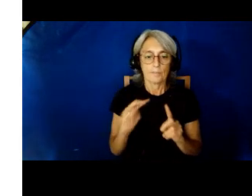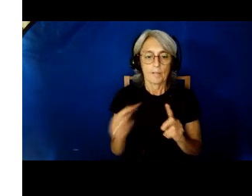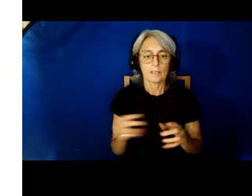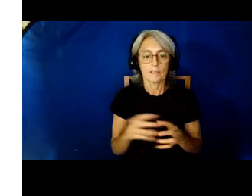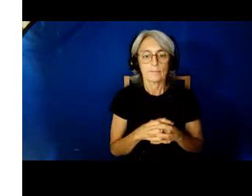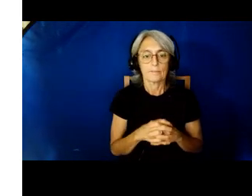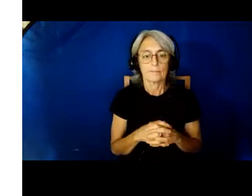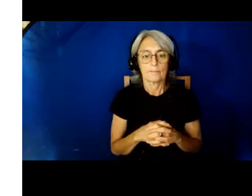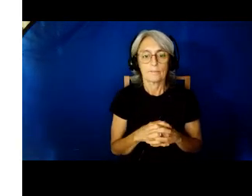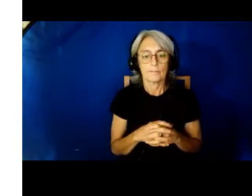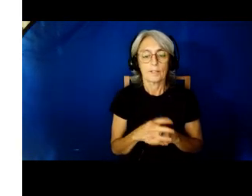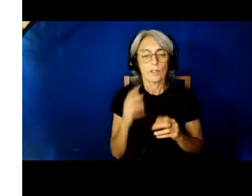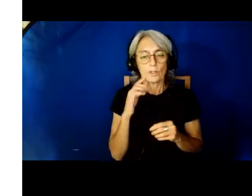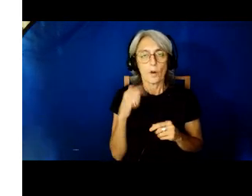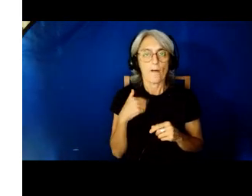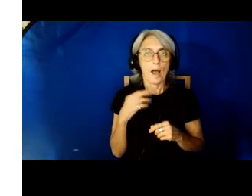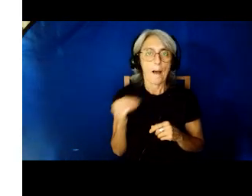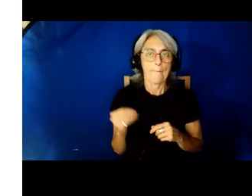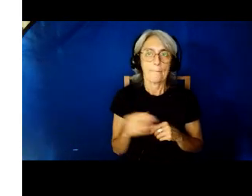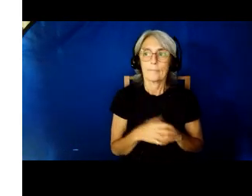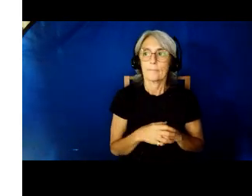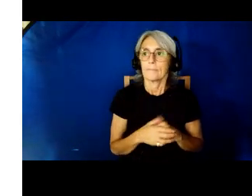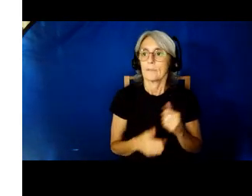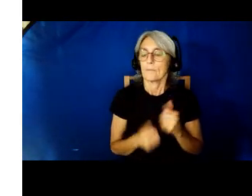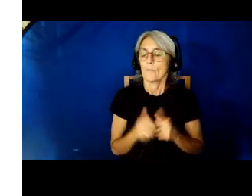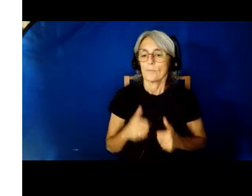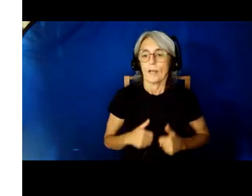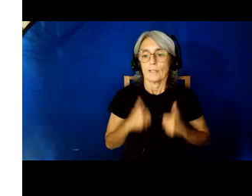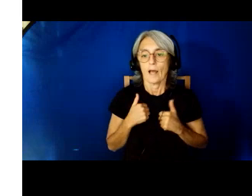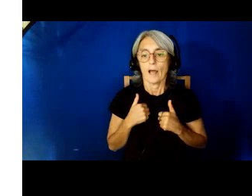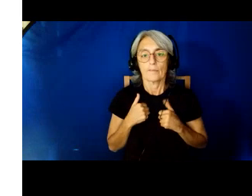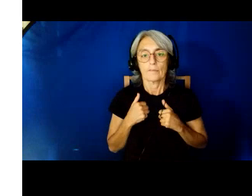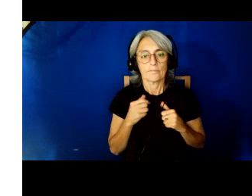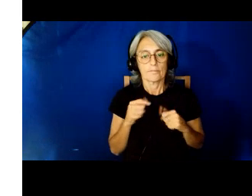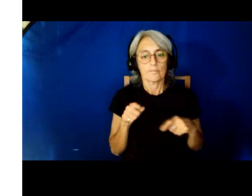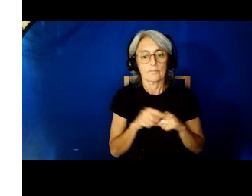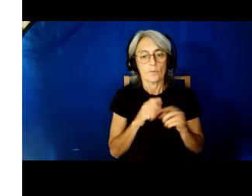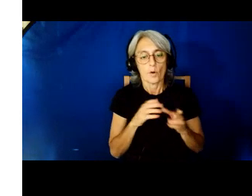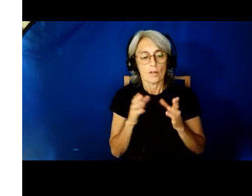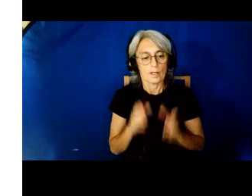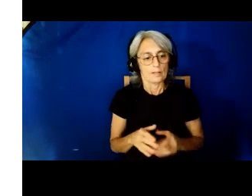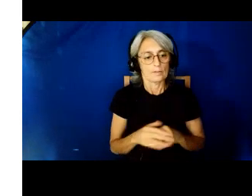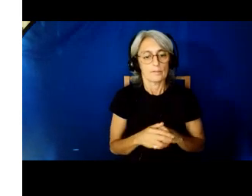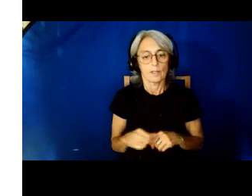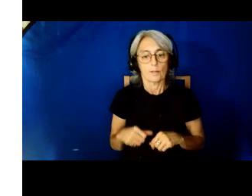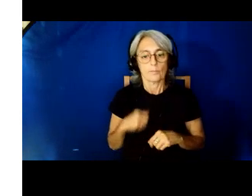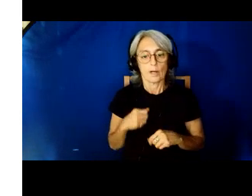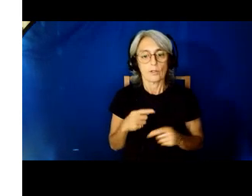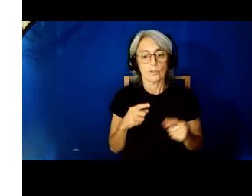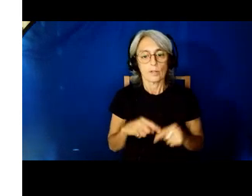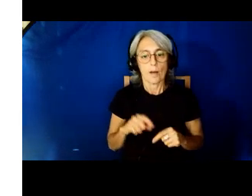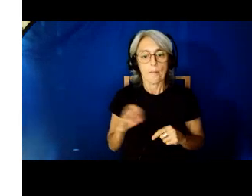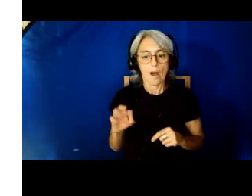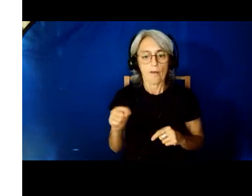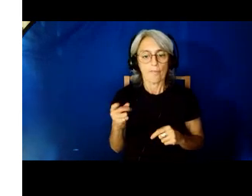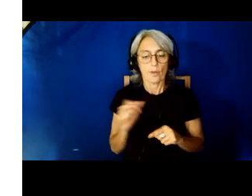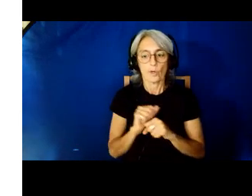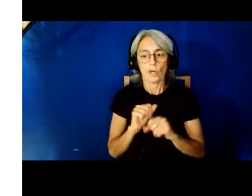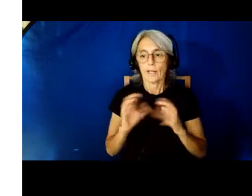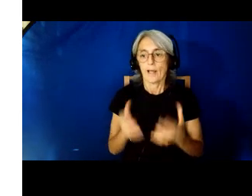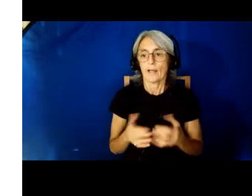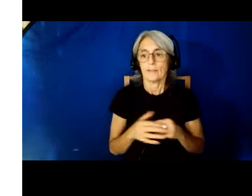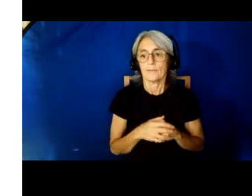know, I've spent most of my life as an organizer. I'm proud to come of the working class, and as people are talking about their